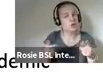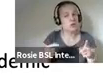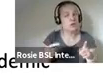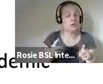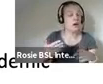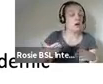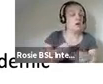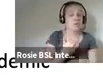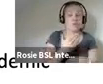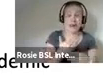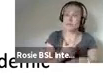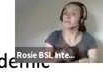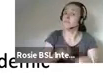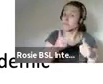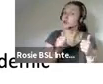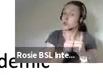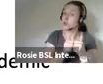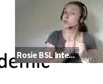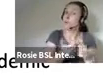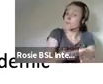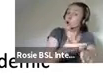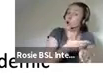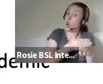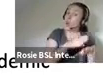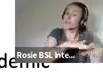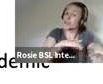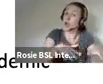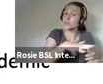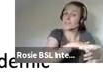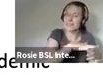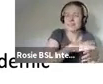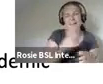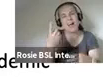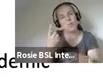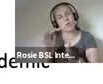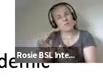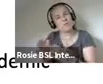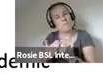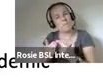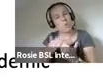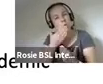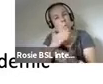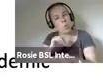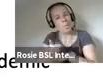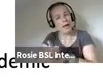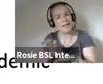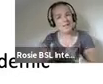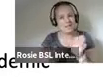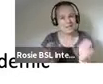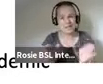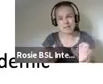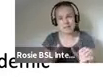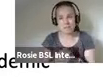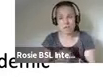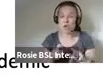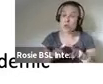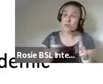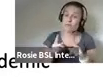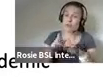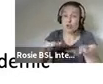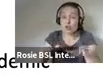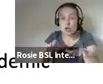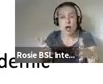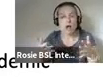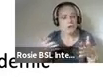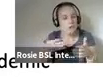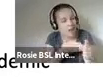childhood settings and that which is more commonly associated with schools. So this is the difference between child-led play,